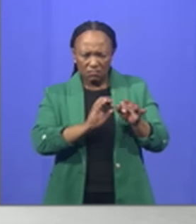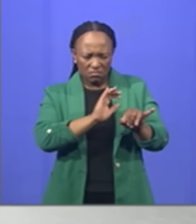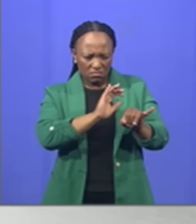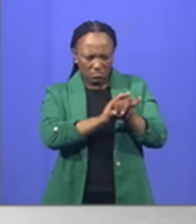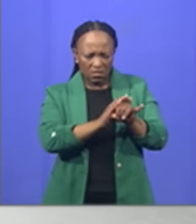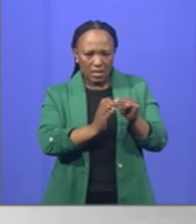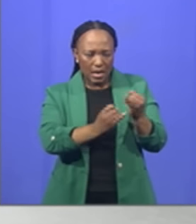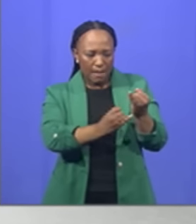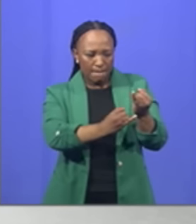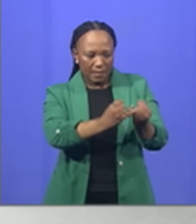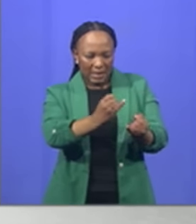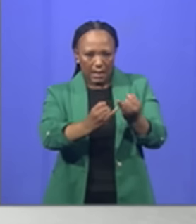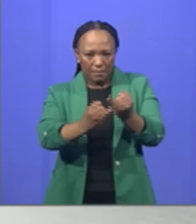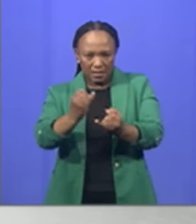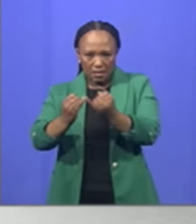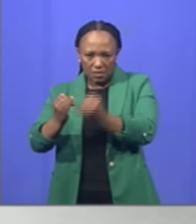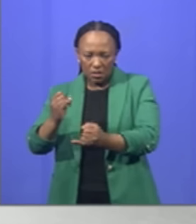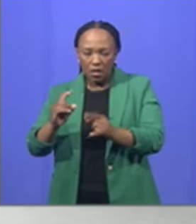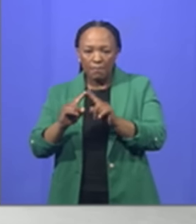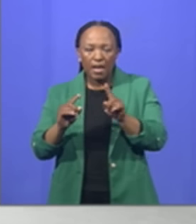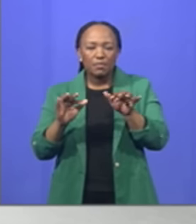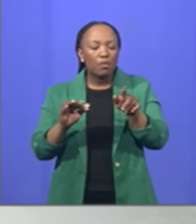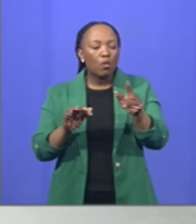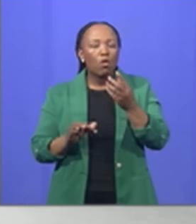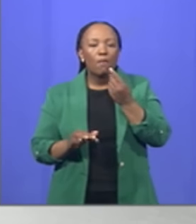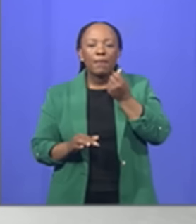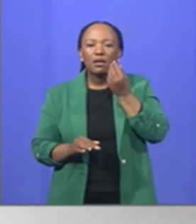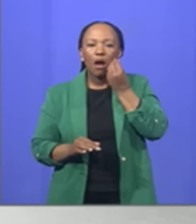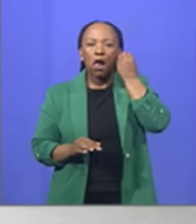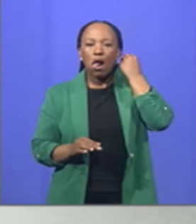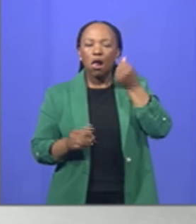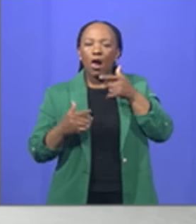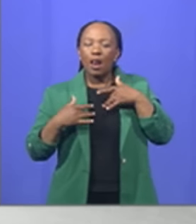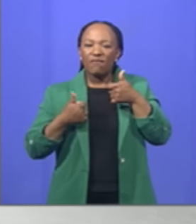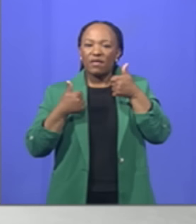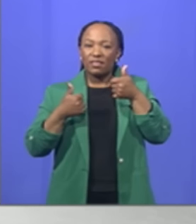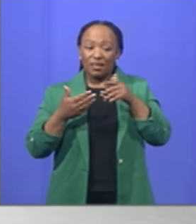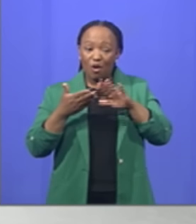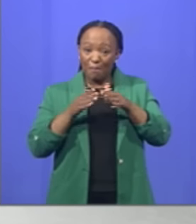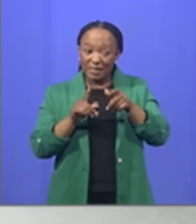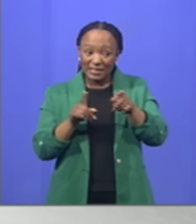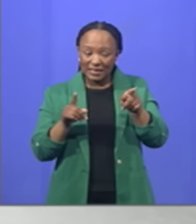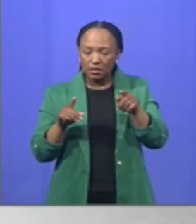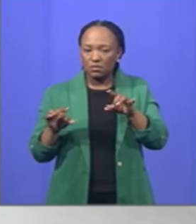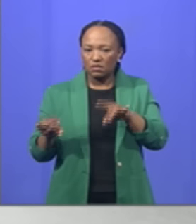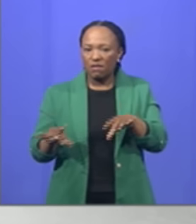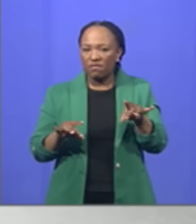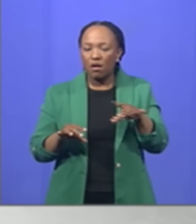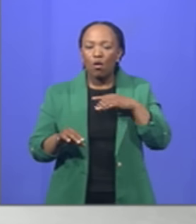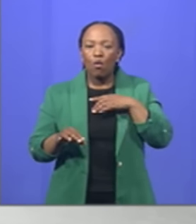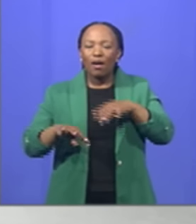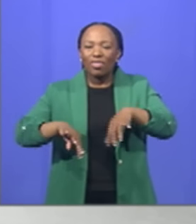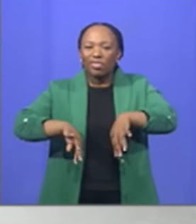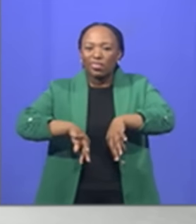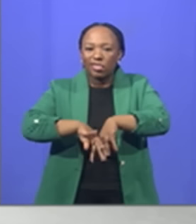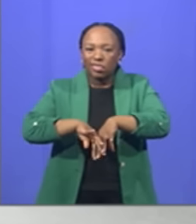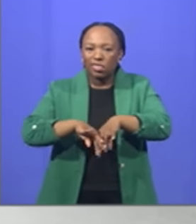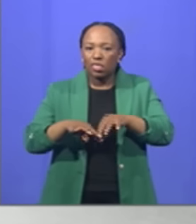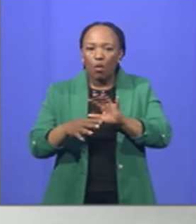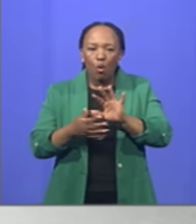ba tlebeng ba jele tšhelete bone ba tlebe ba ntse ba phela sentle baagi e le bone ba ba sokolang ka gore jaanong bo matlakala bo eng di tlebe di sa